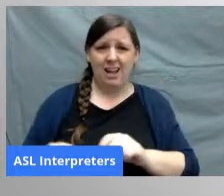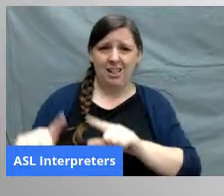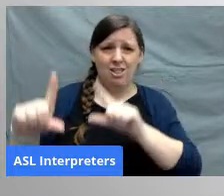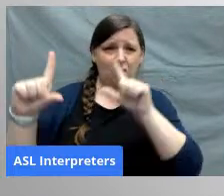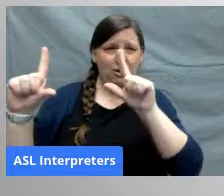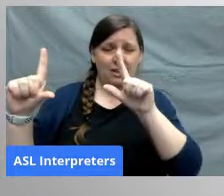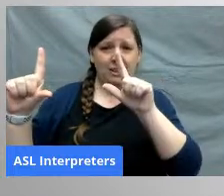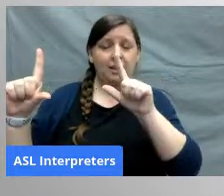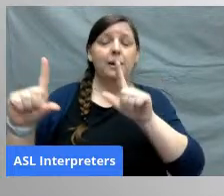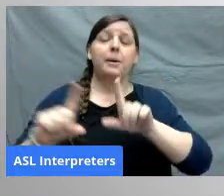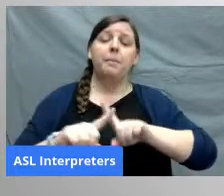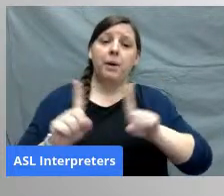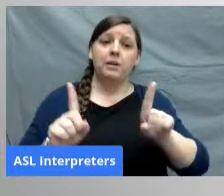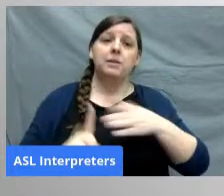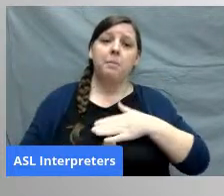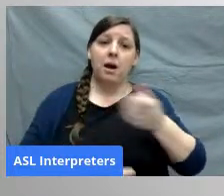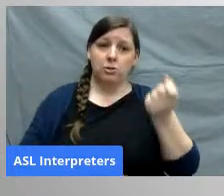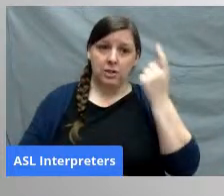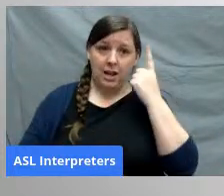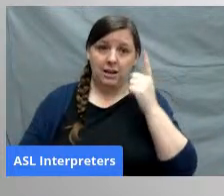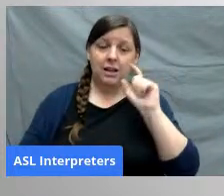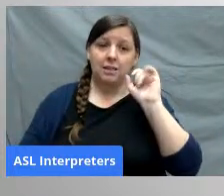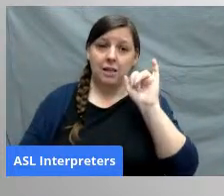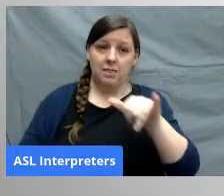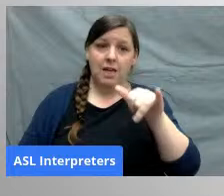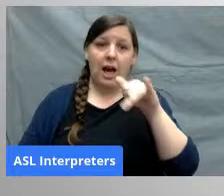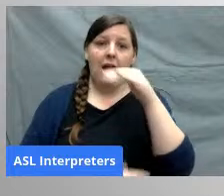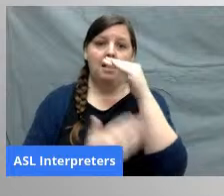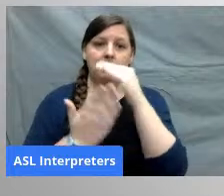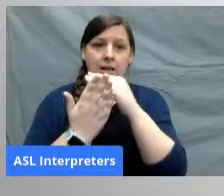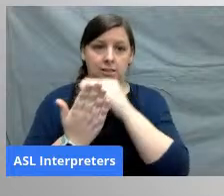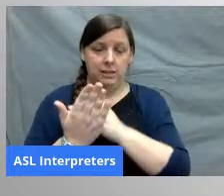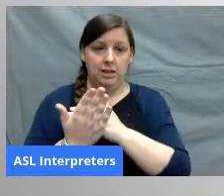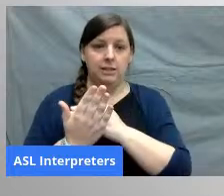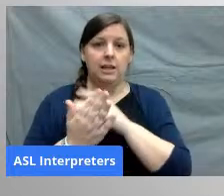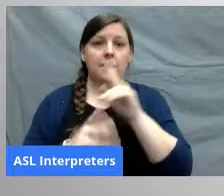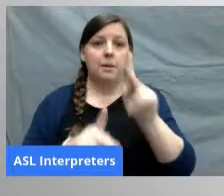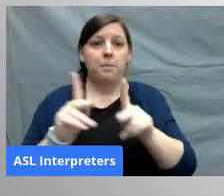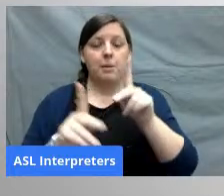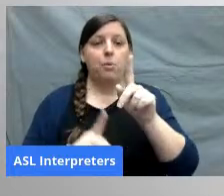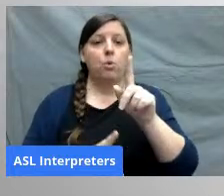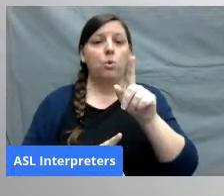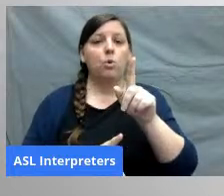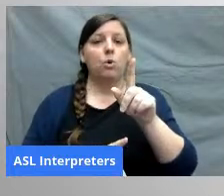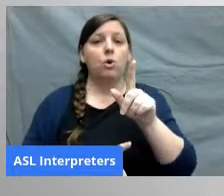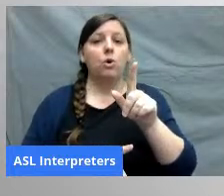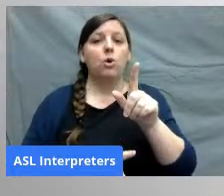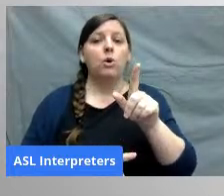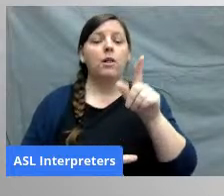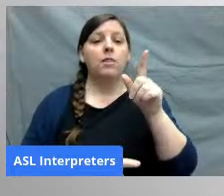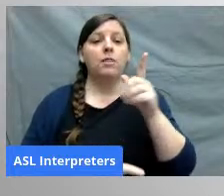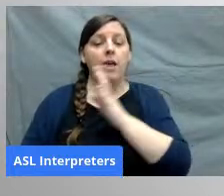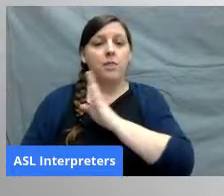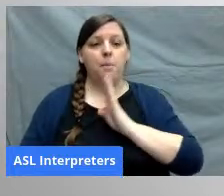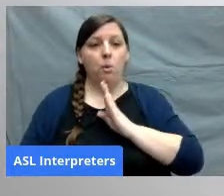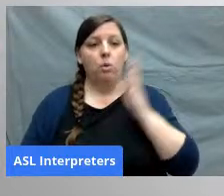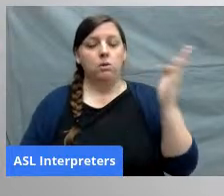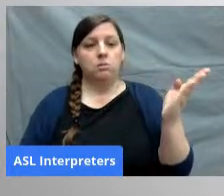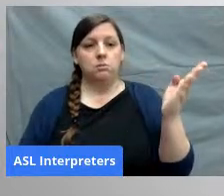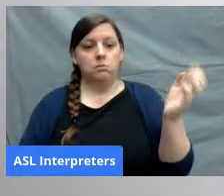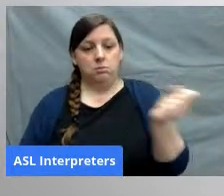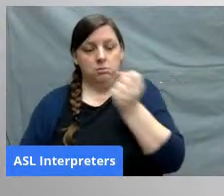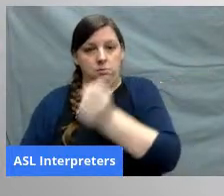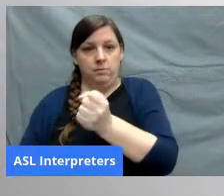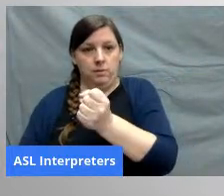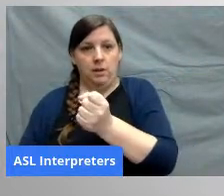my understanding that that is the list of individuals being brought before the board for contracts